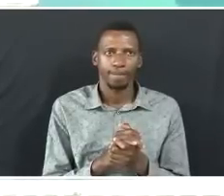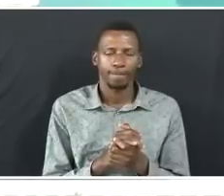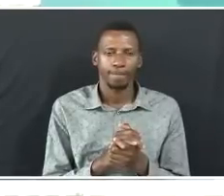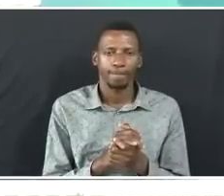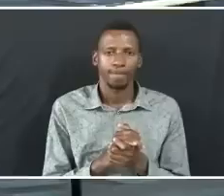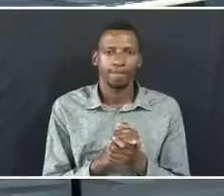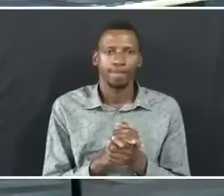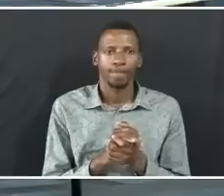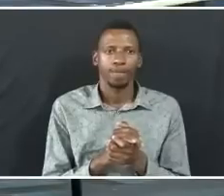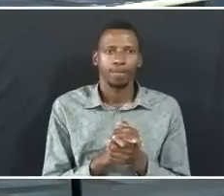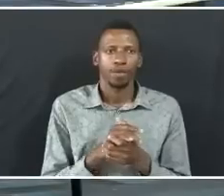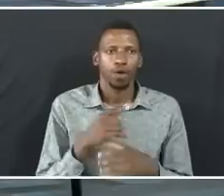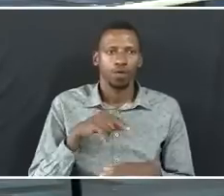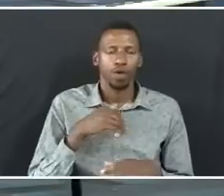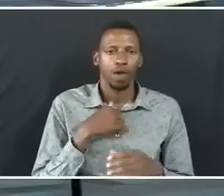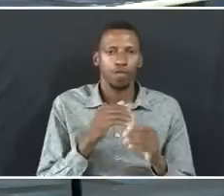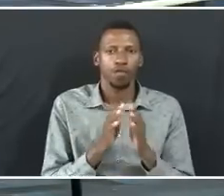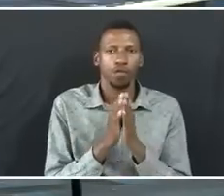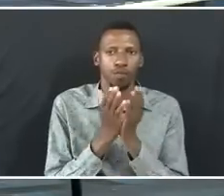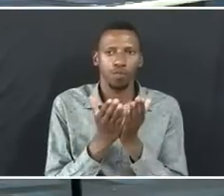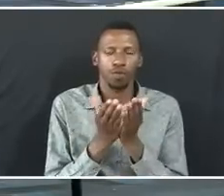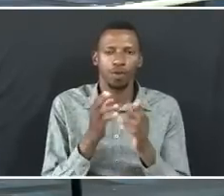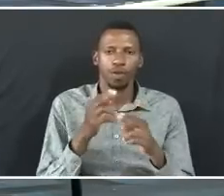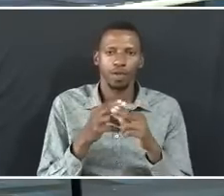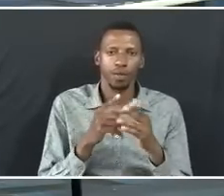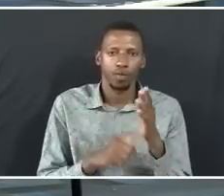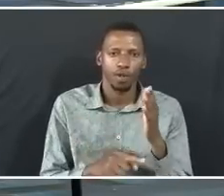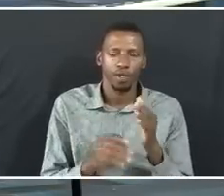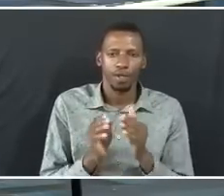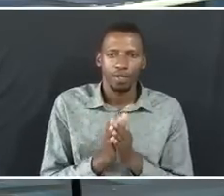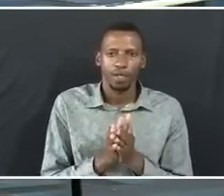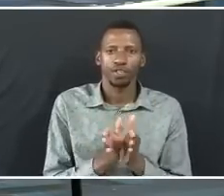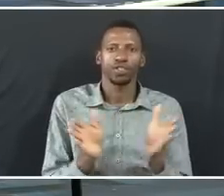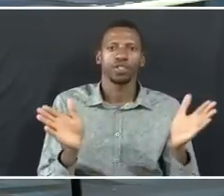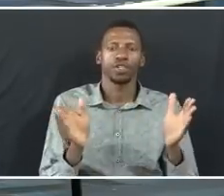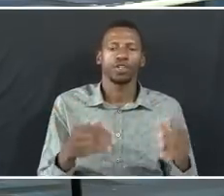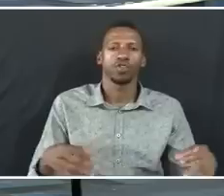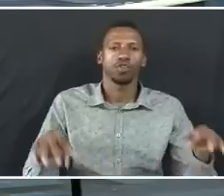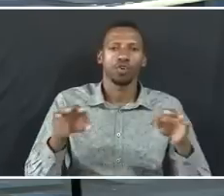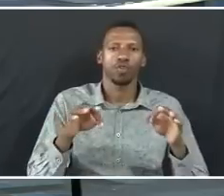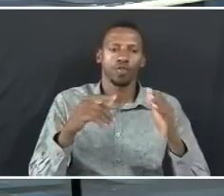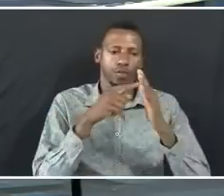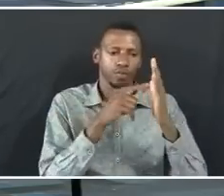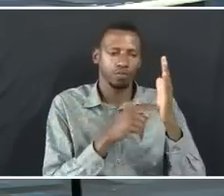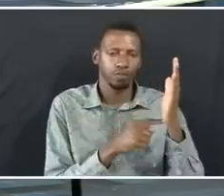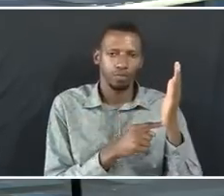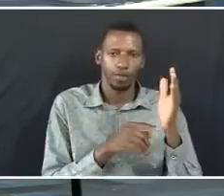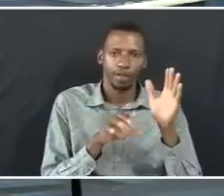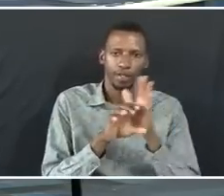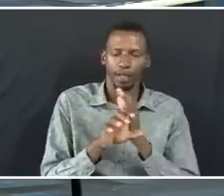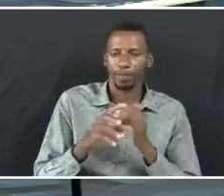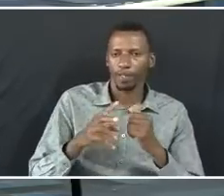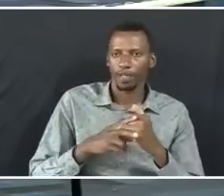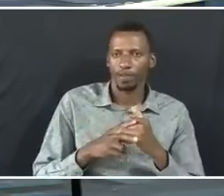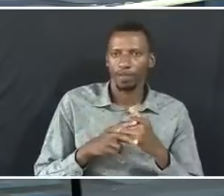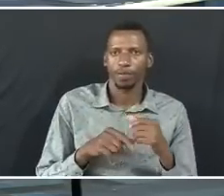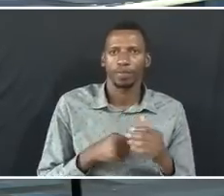The book, we have a book here called The General Conference Bulletin, chapter 7. Of